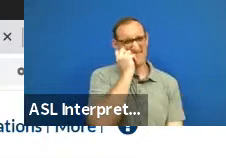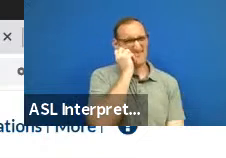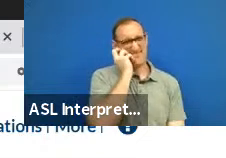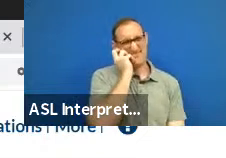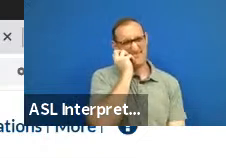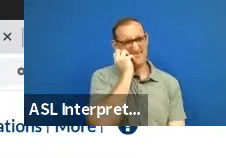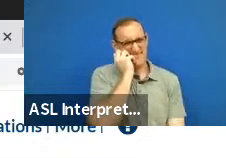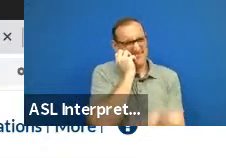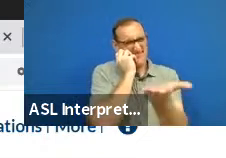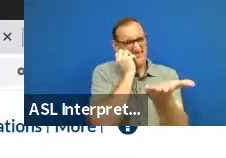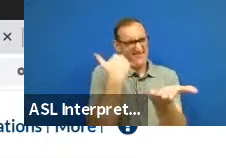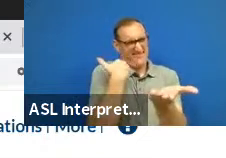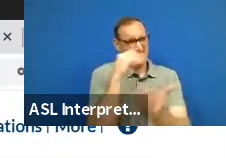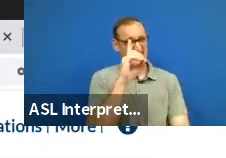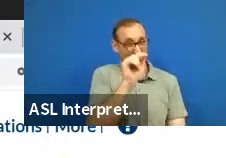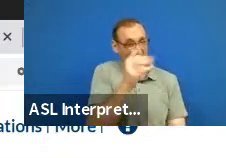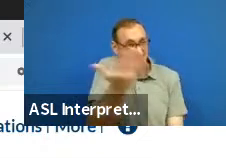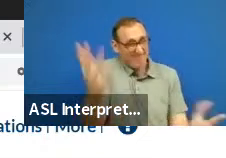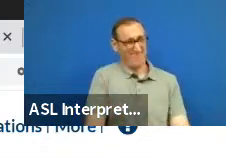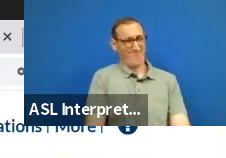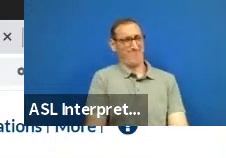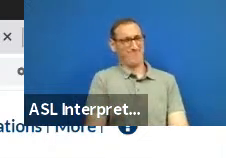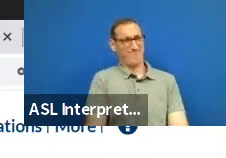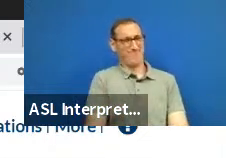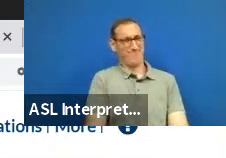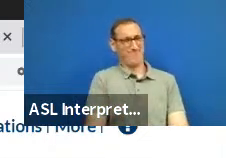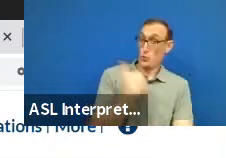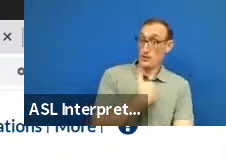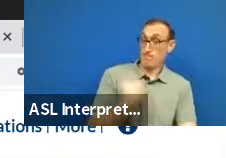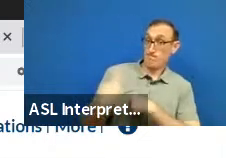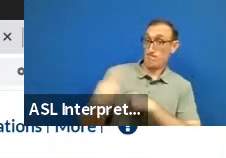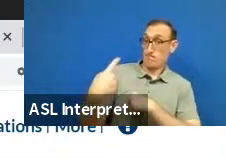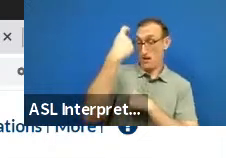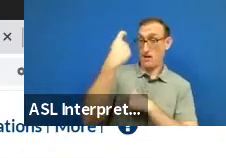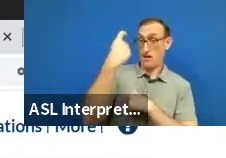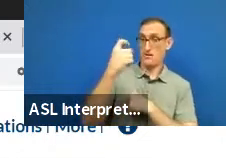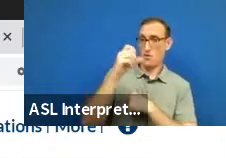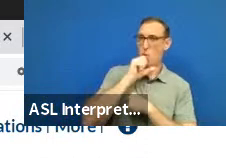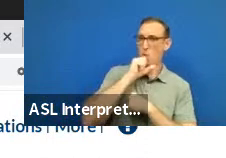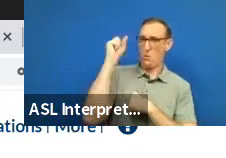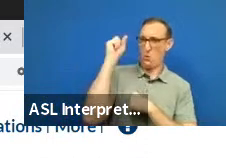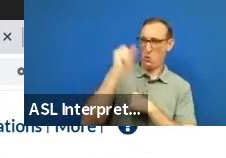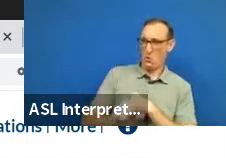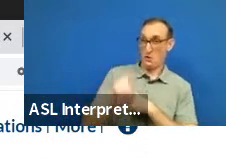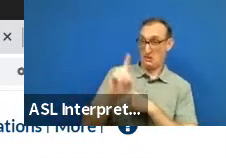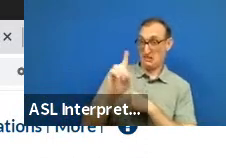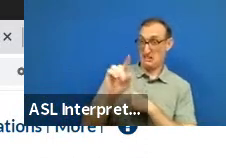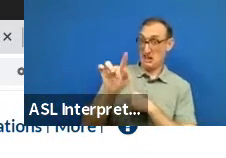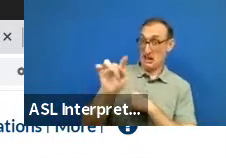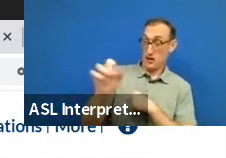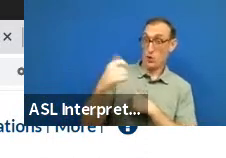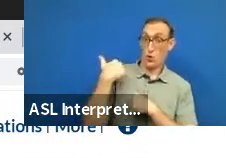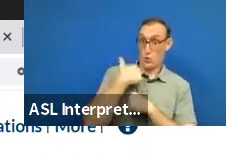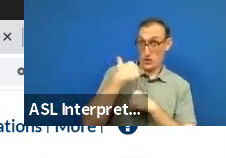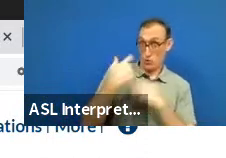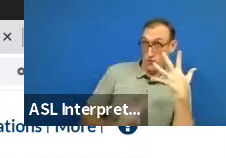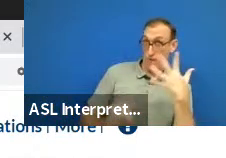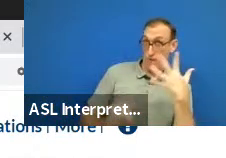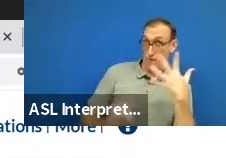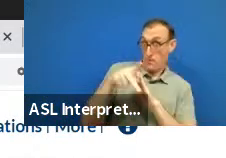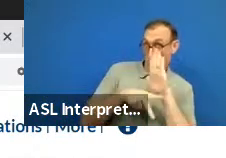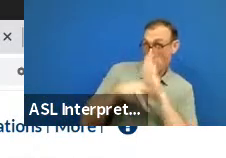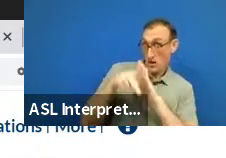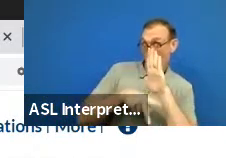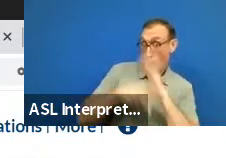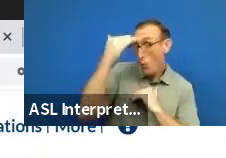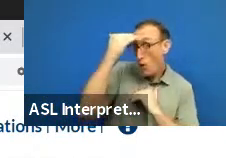were outdated, right? And so the value add that we would make is we're reviewing these policies, not because of them